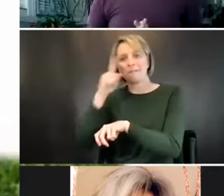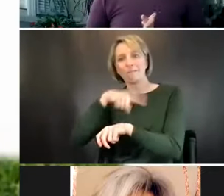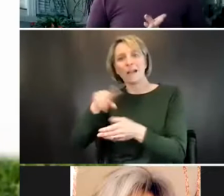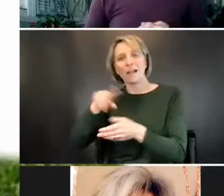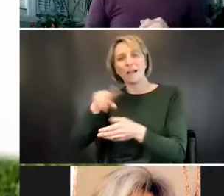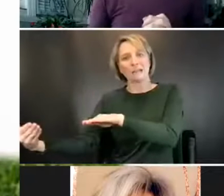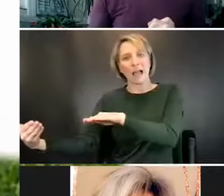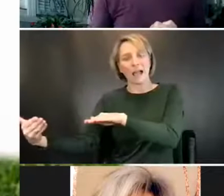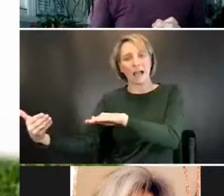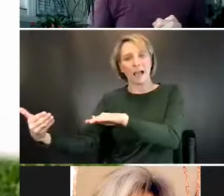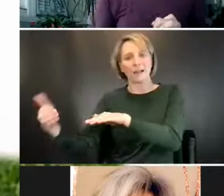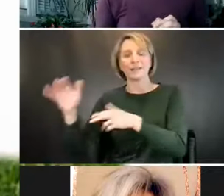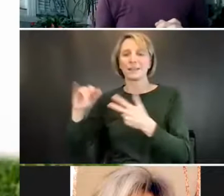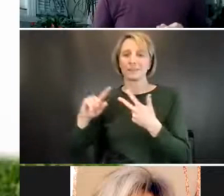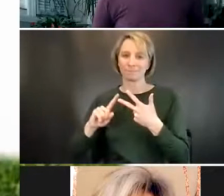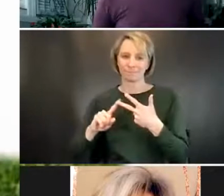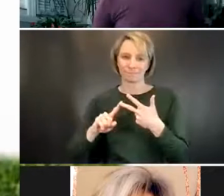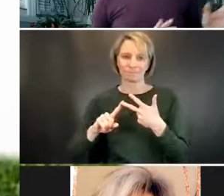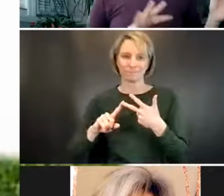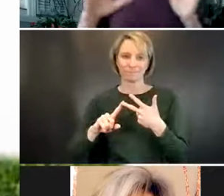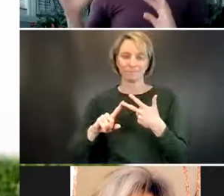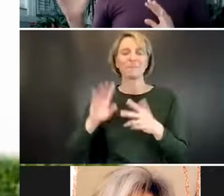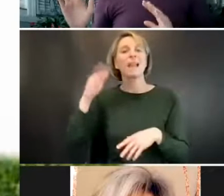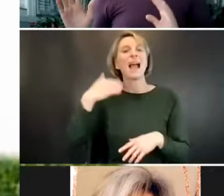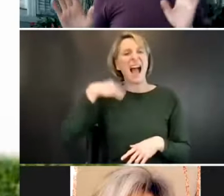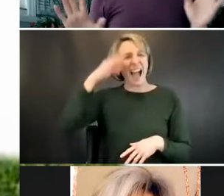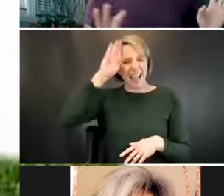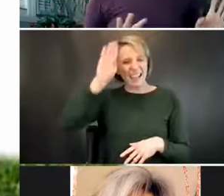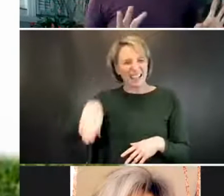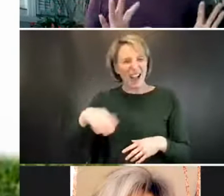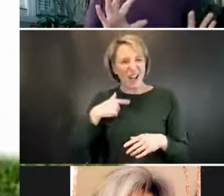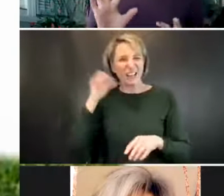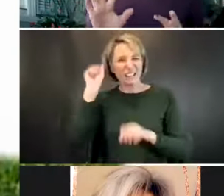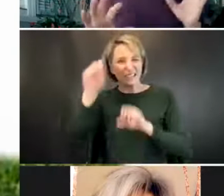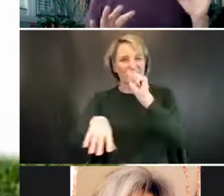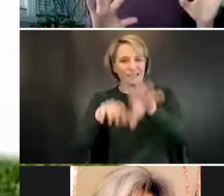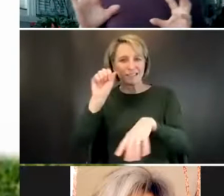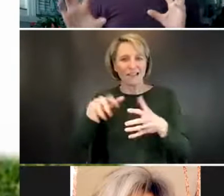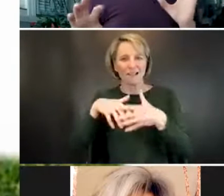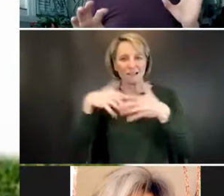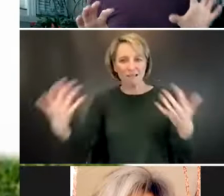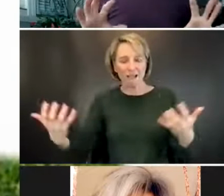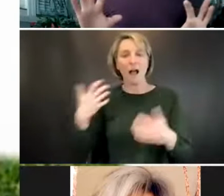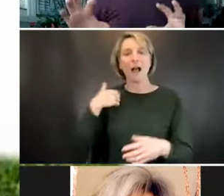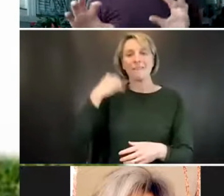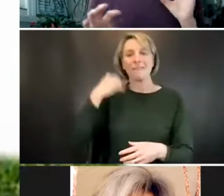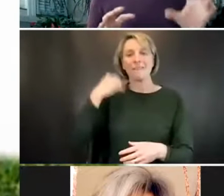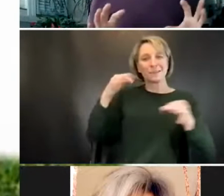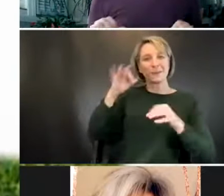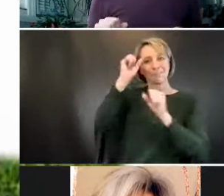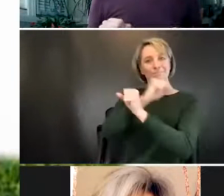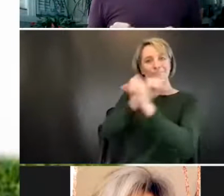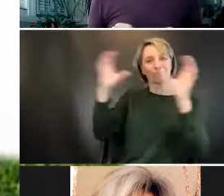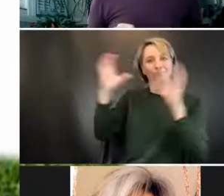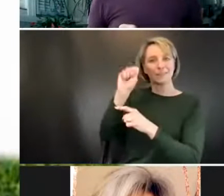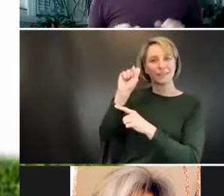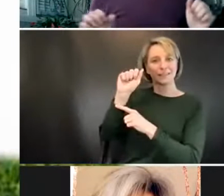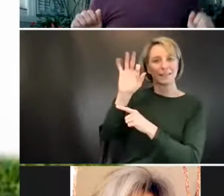All right, that was a lot of information. I feel like we went on safari. We have the idea of the 3 basic stress